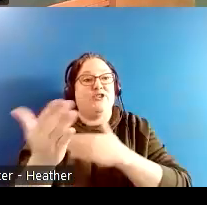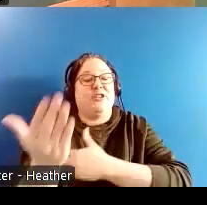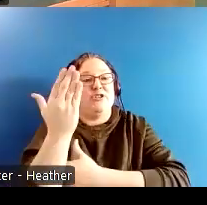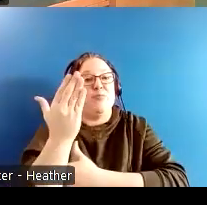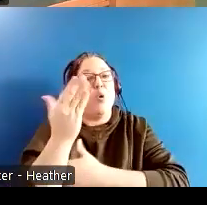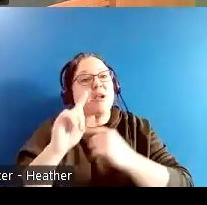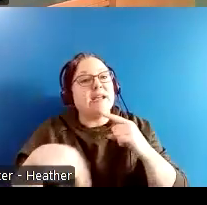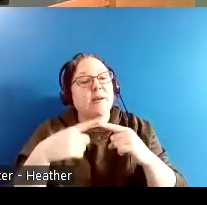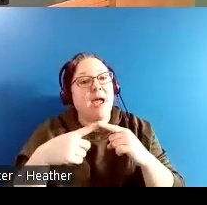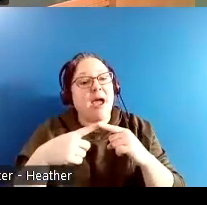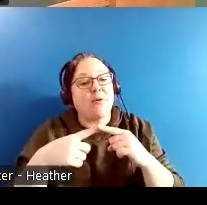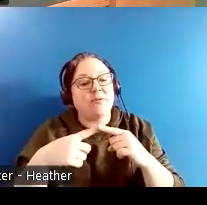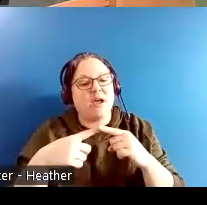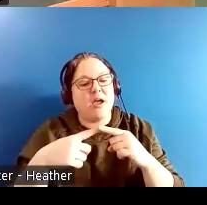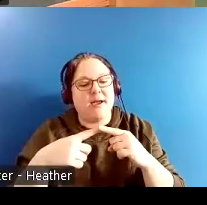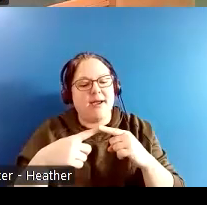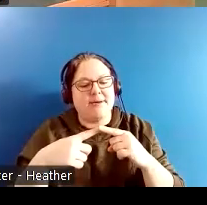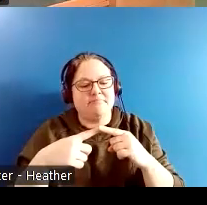about